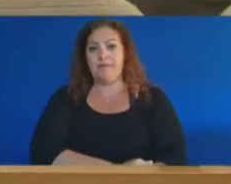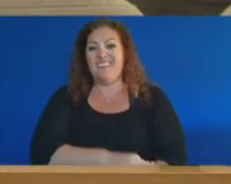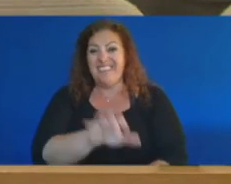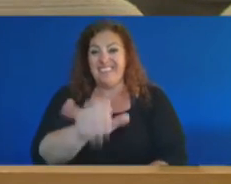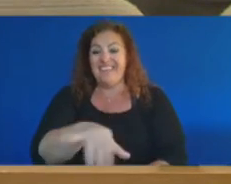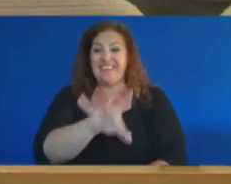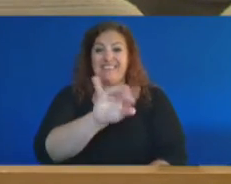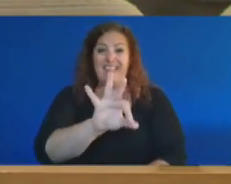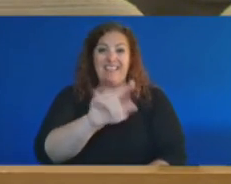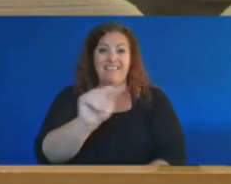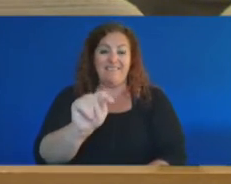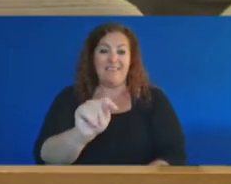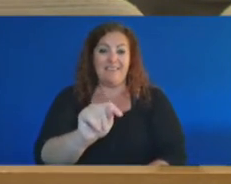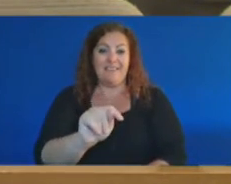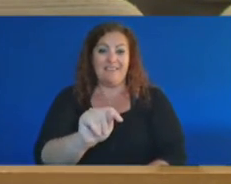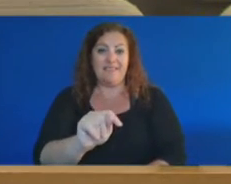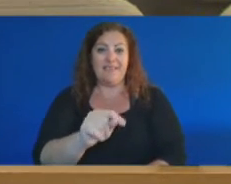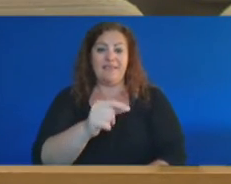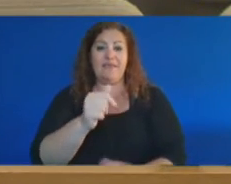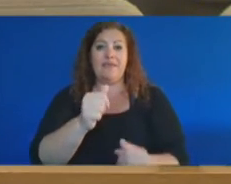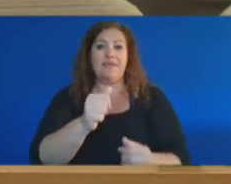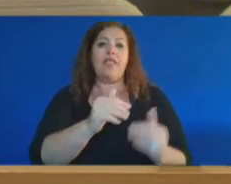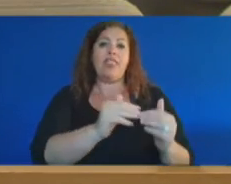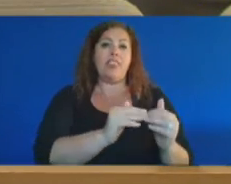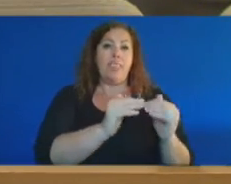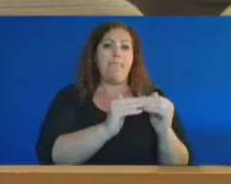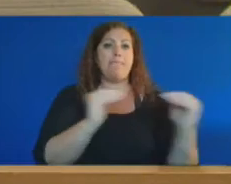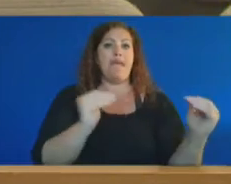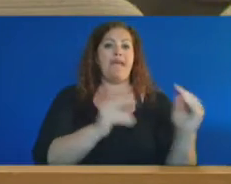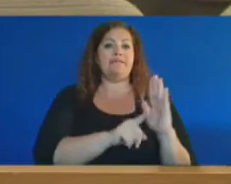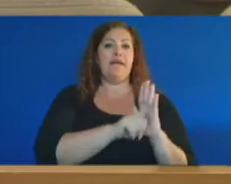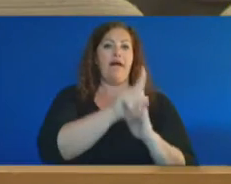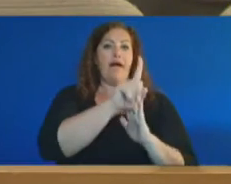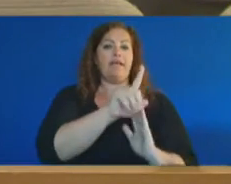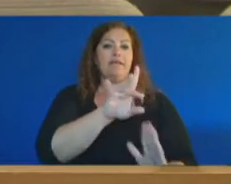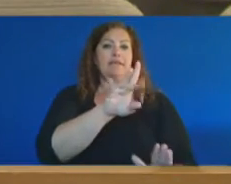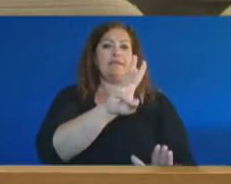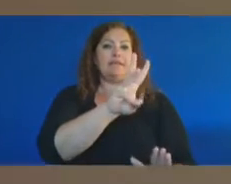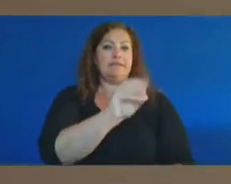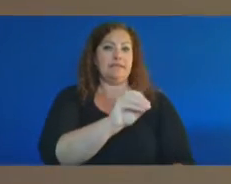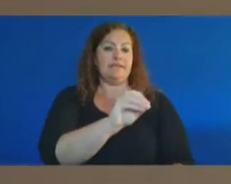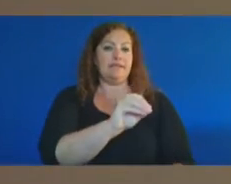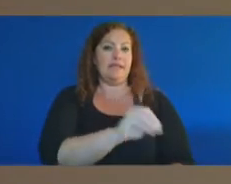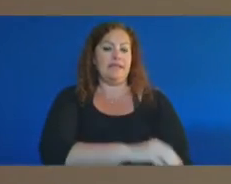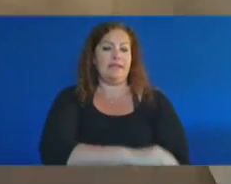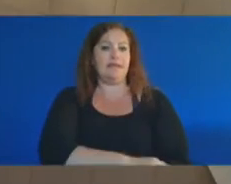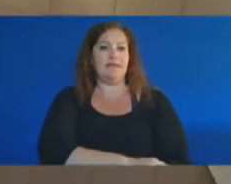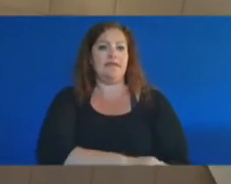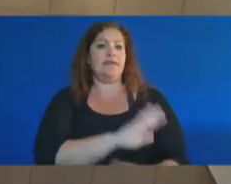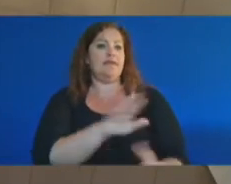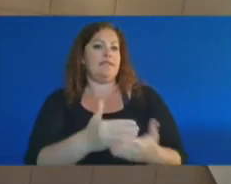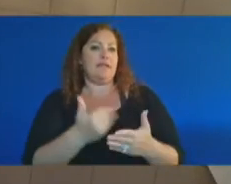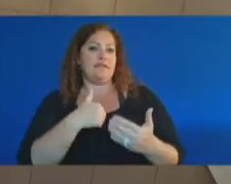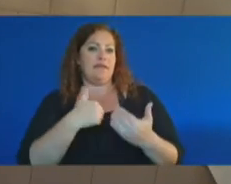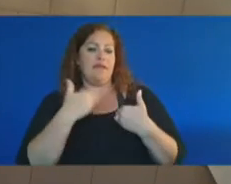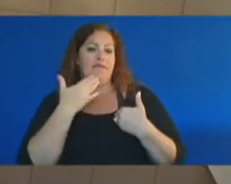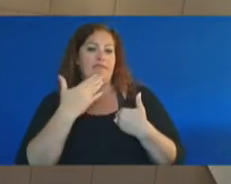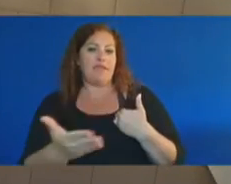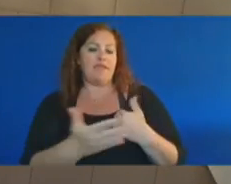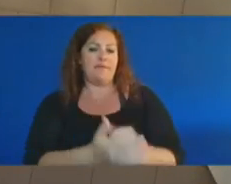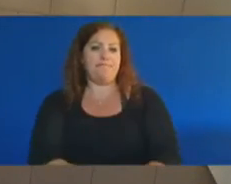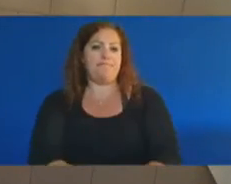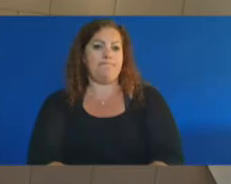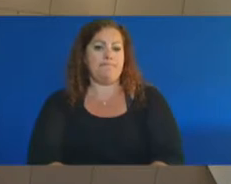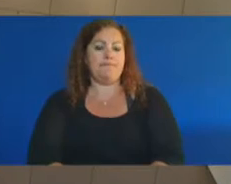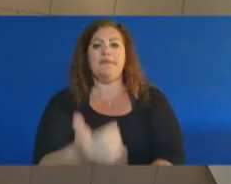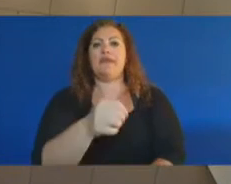with bonuses right the base height is 65 ft yeah okay well that's all I have thank you all right any